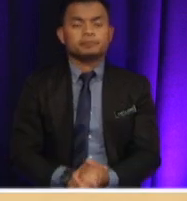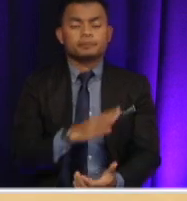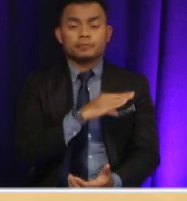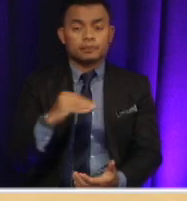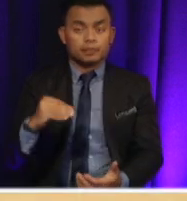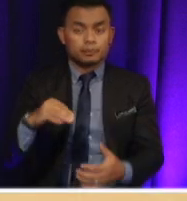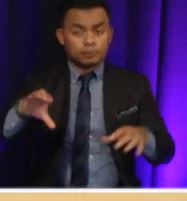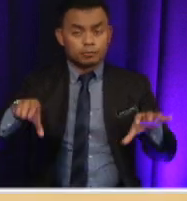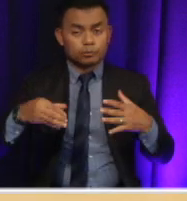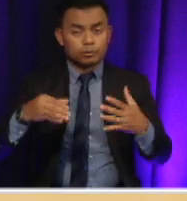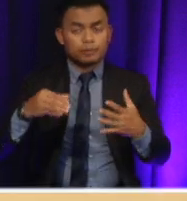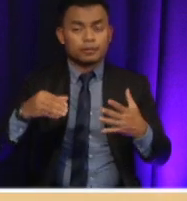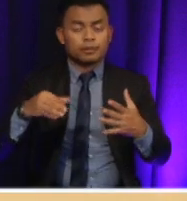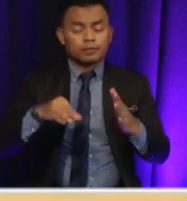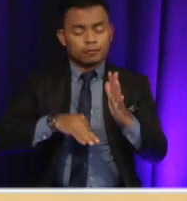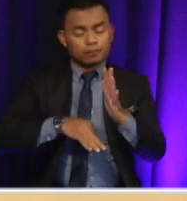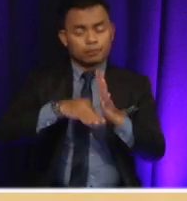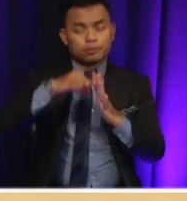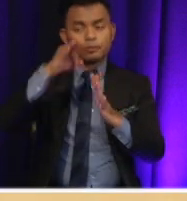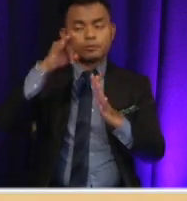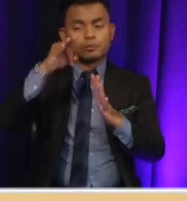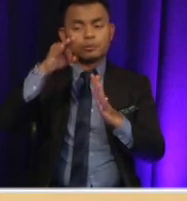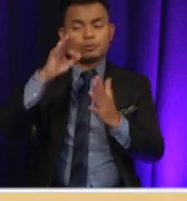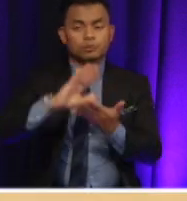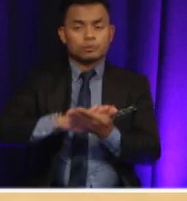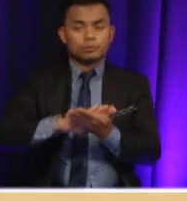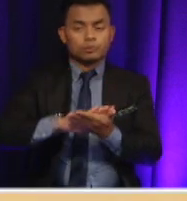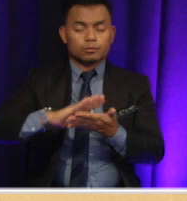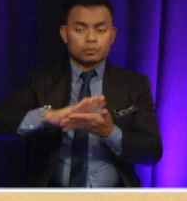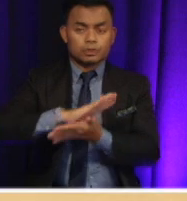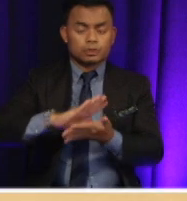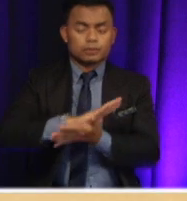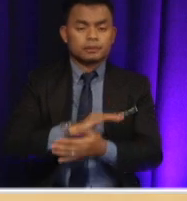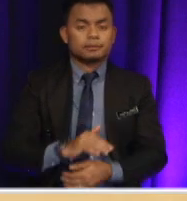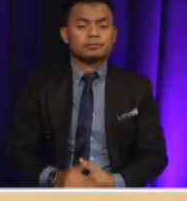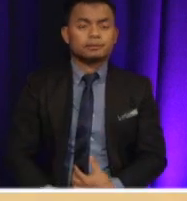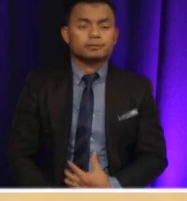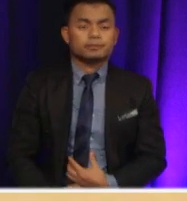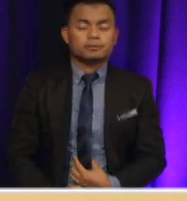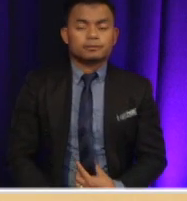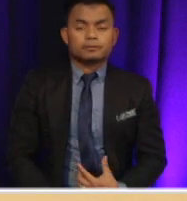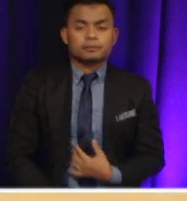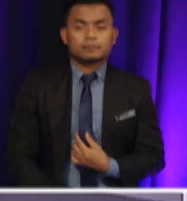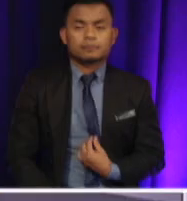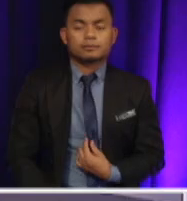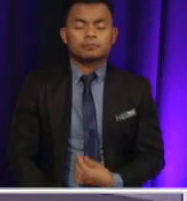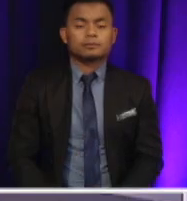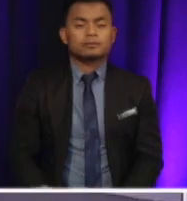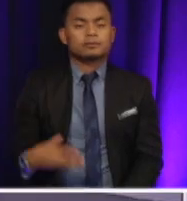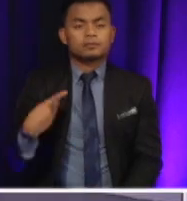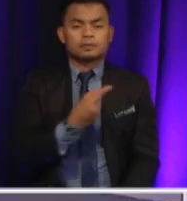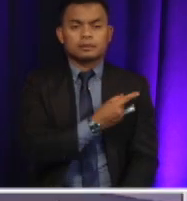worksheet yourself. Try it out, because with live worksheets, you don't need a teacher with you. You just try and do the activity on your